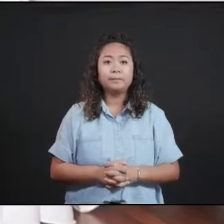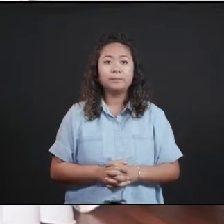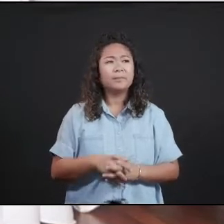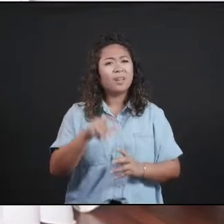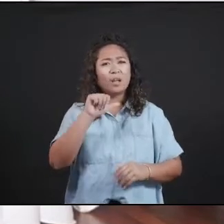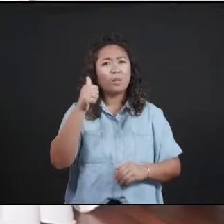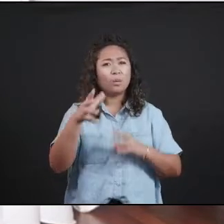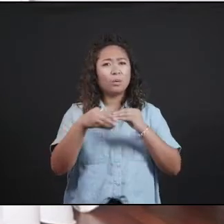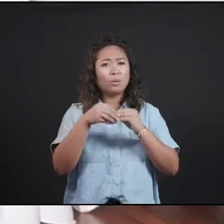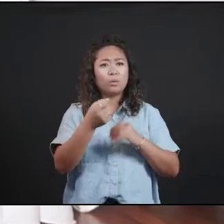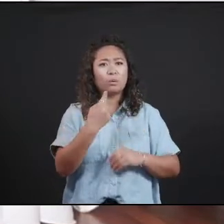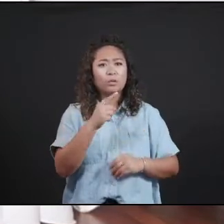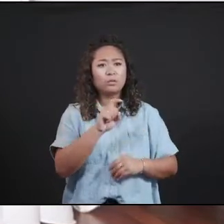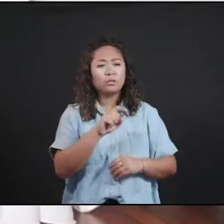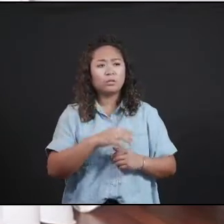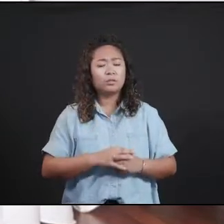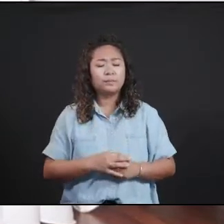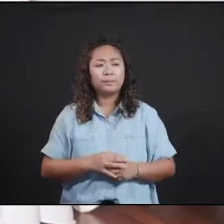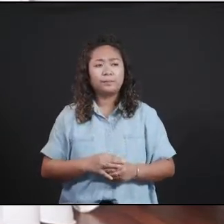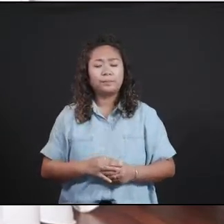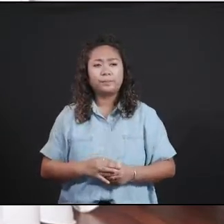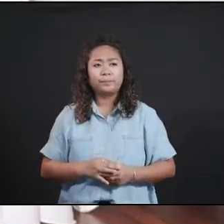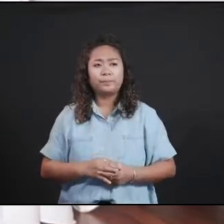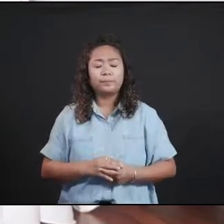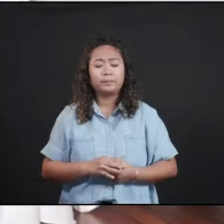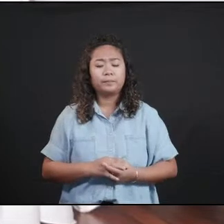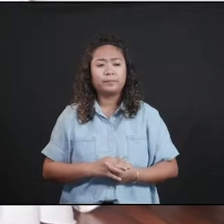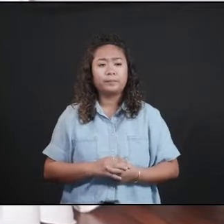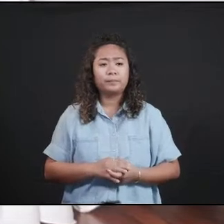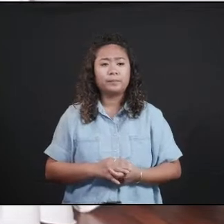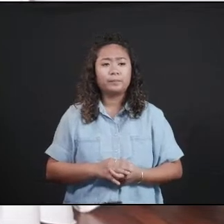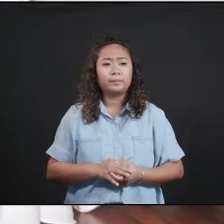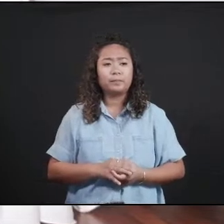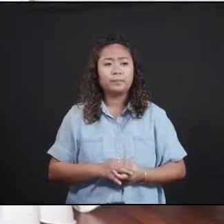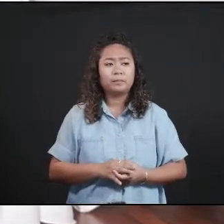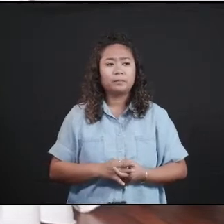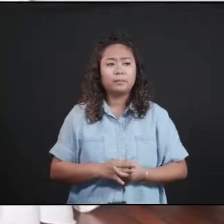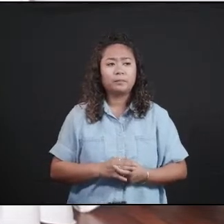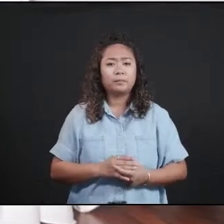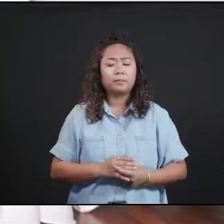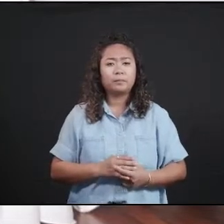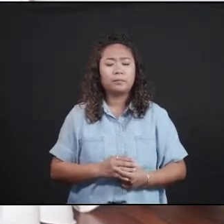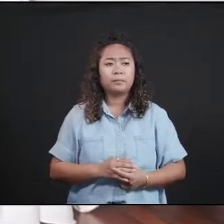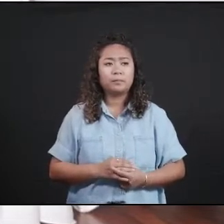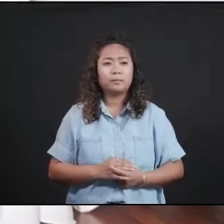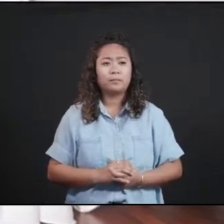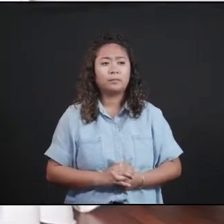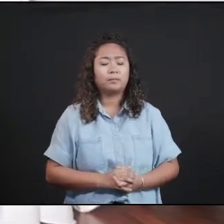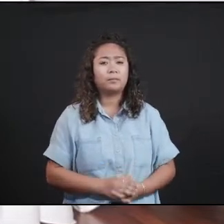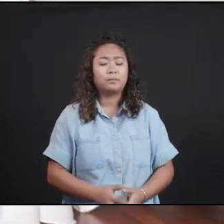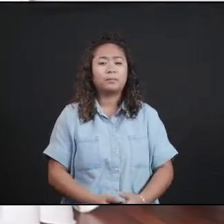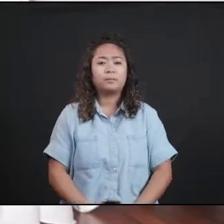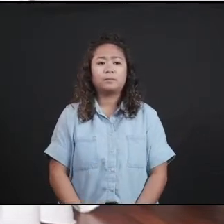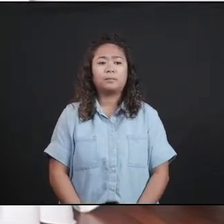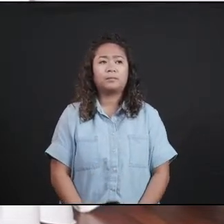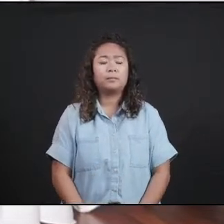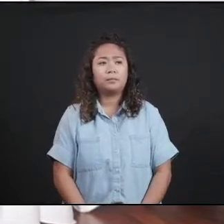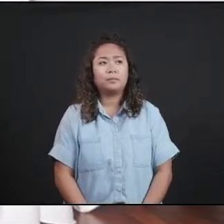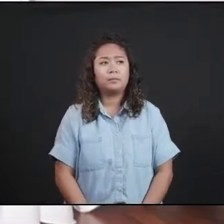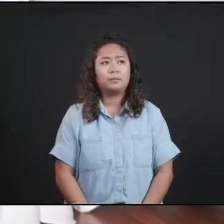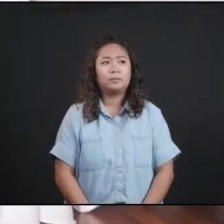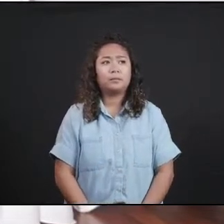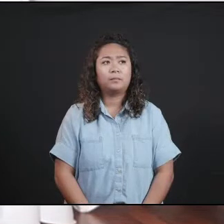lot surer. We think we have a good handle on this virus at this point, and we want to keep it that way. So, like I